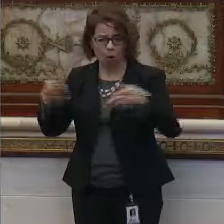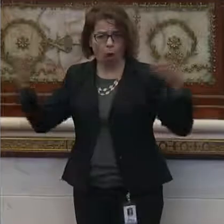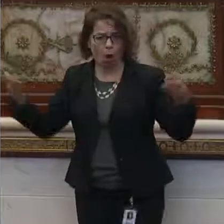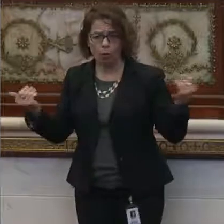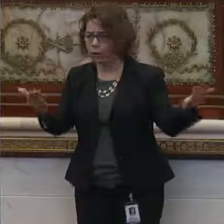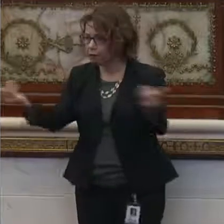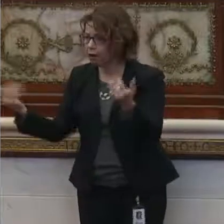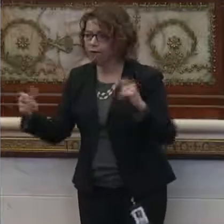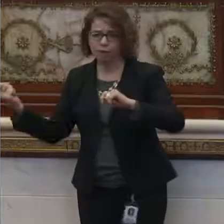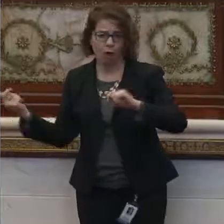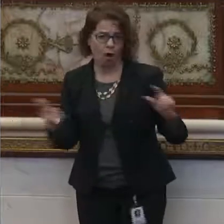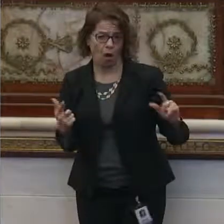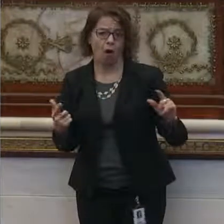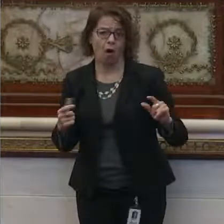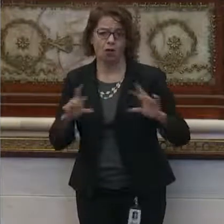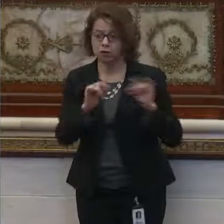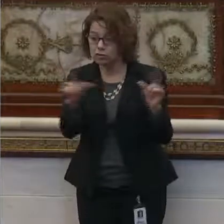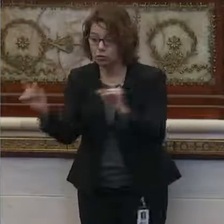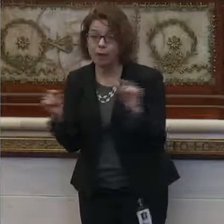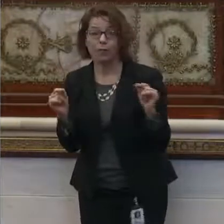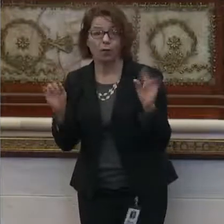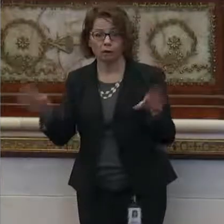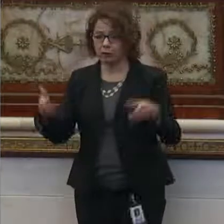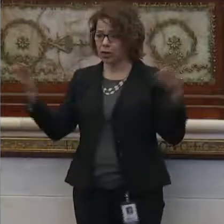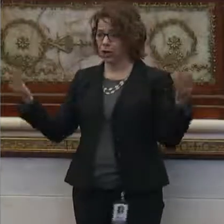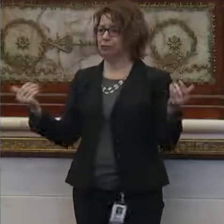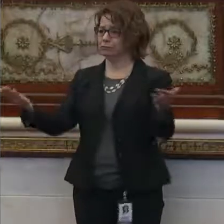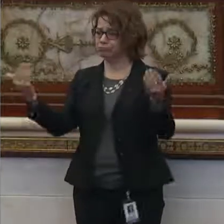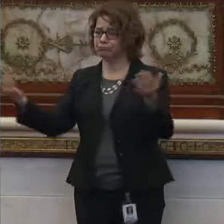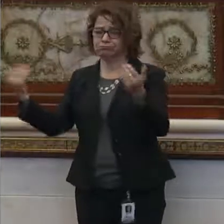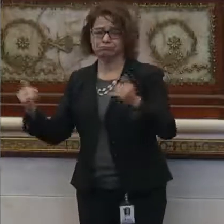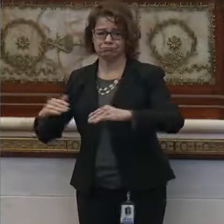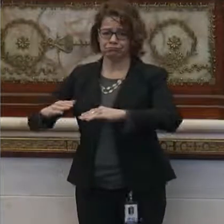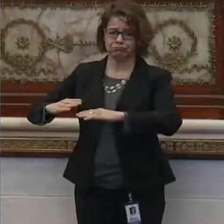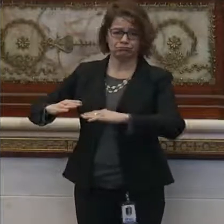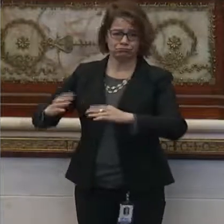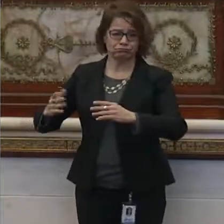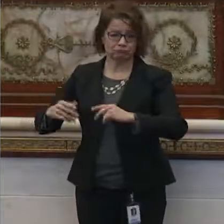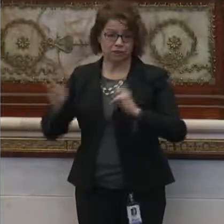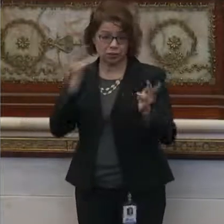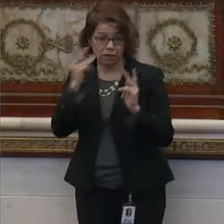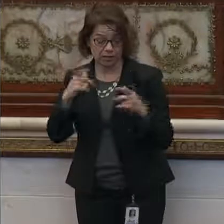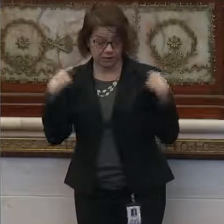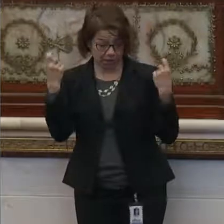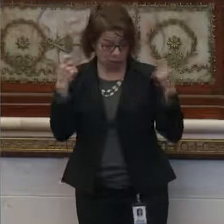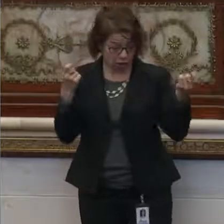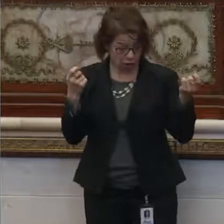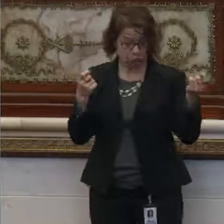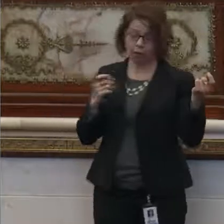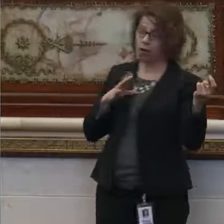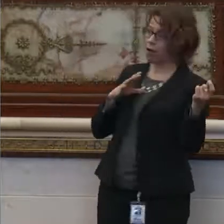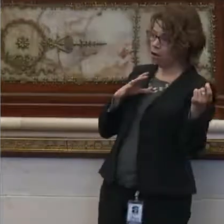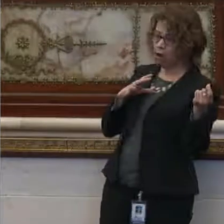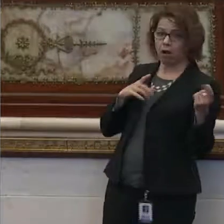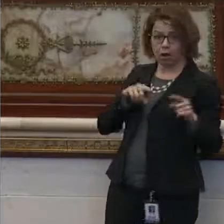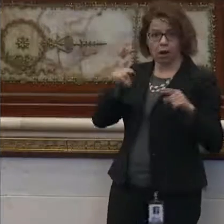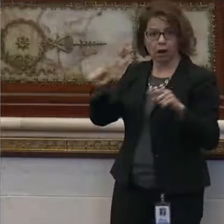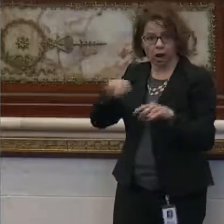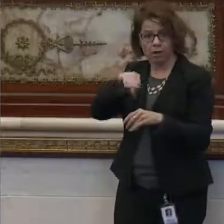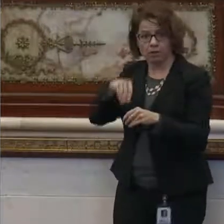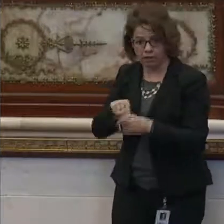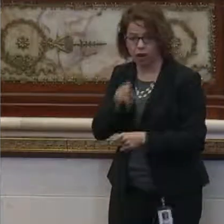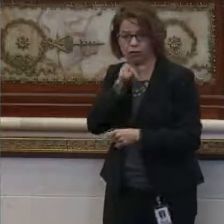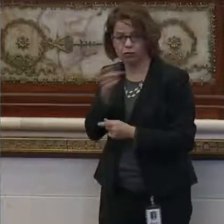just want to be able to spread the word so that our kids that see it in the gym class can come and participate, you know, at the golf